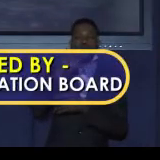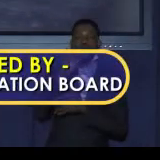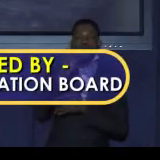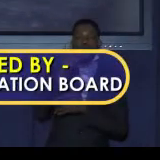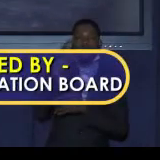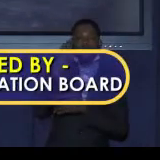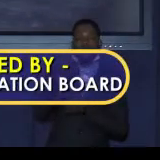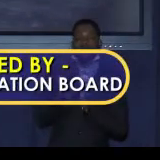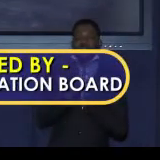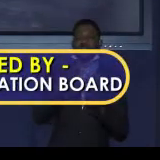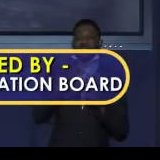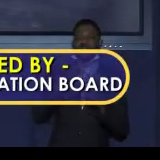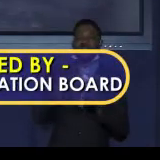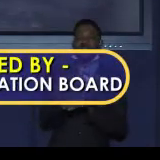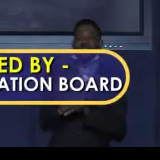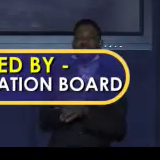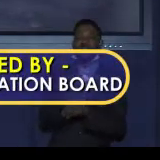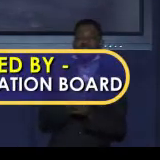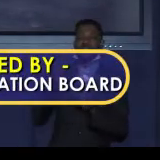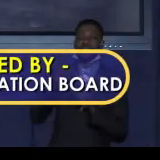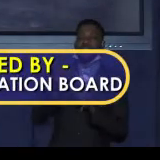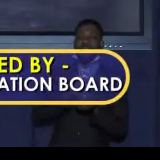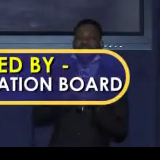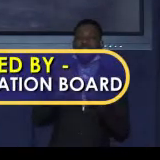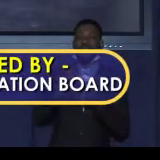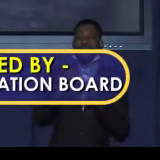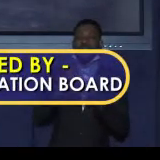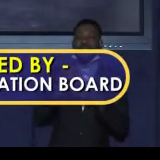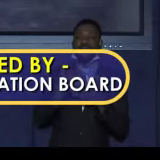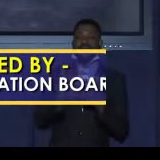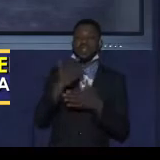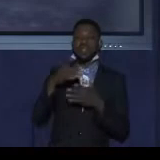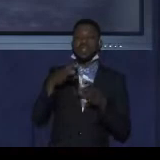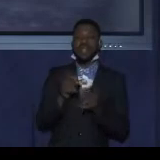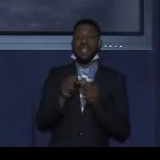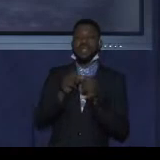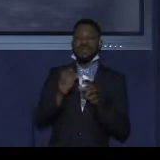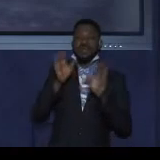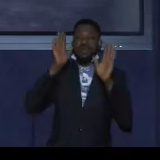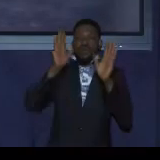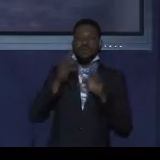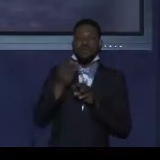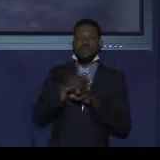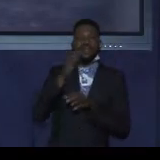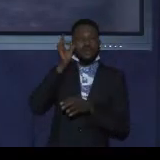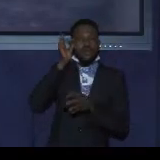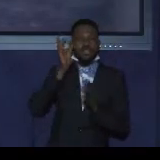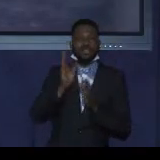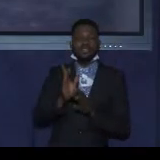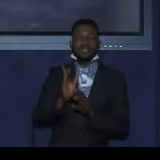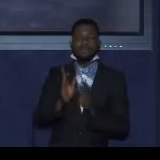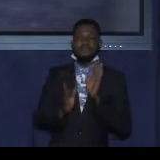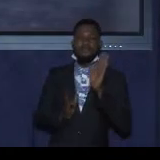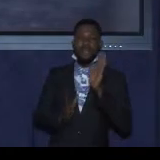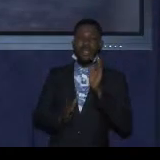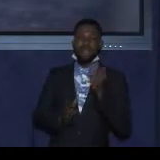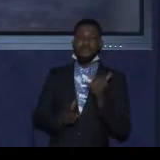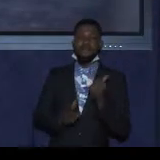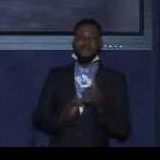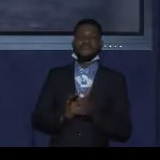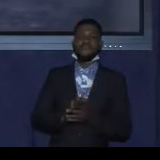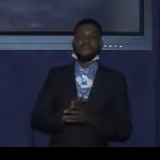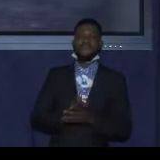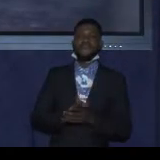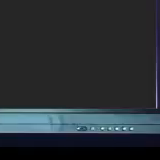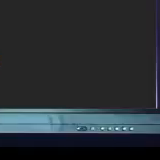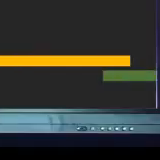Uncle Popo for the general studies lesson. Till I come your way in the next class, remain wonderful mathematicians. Bye bye